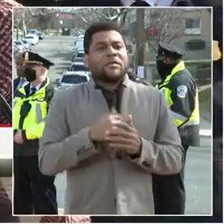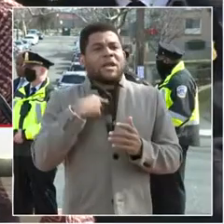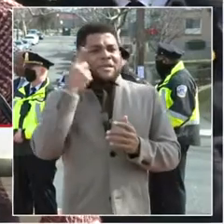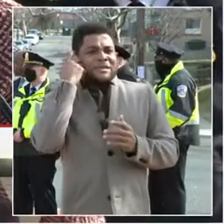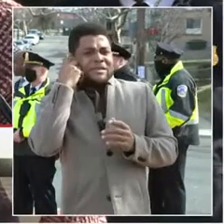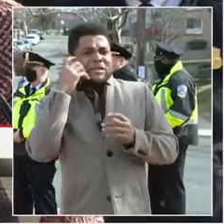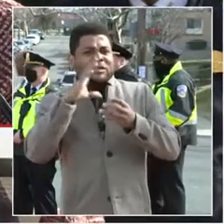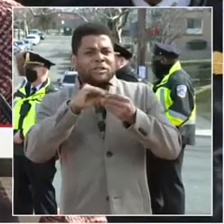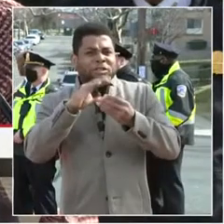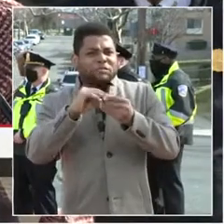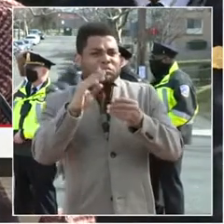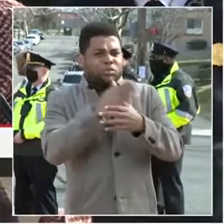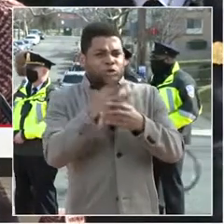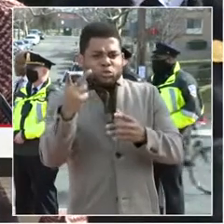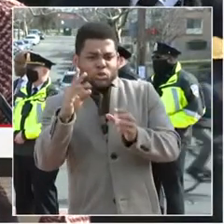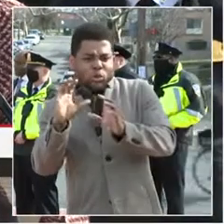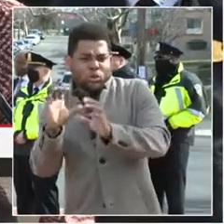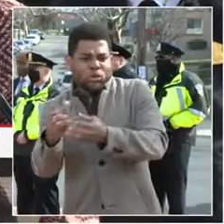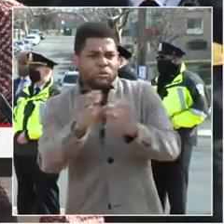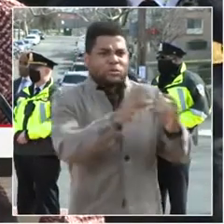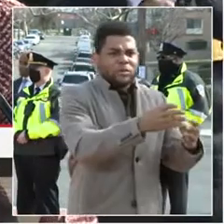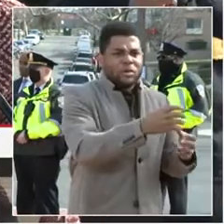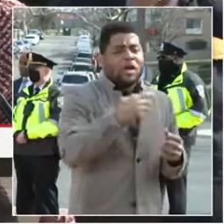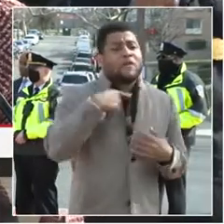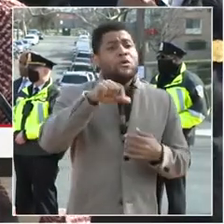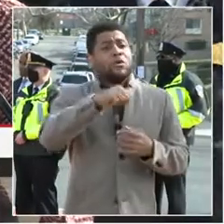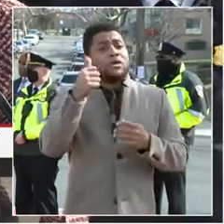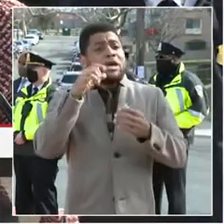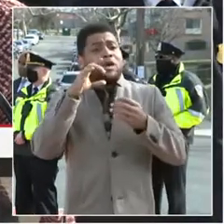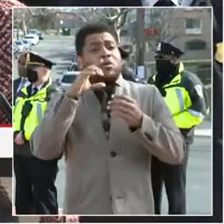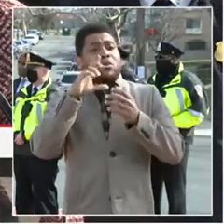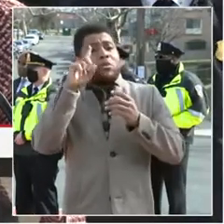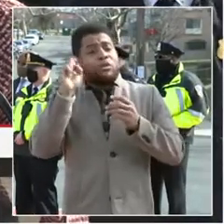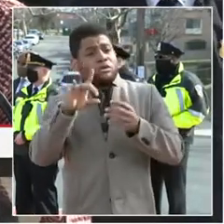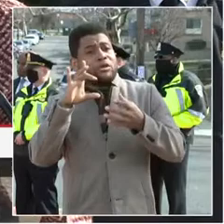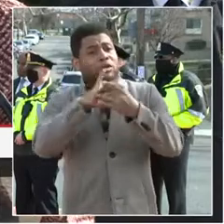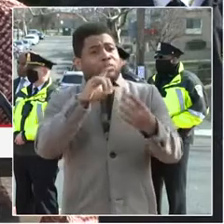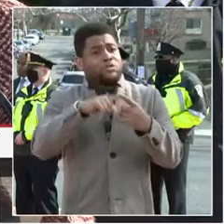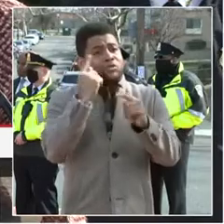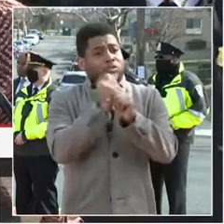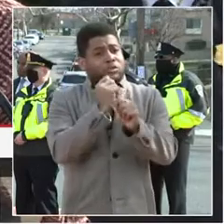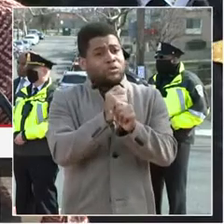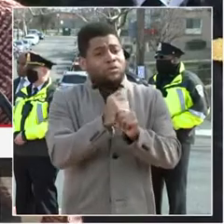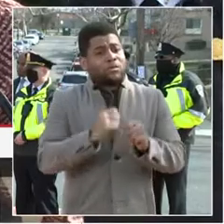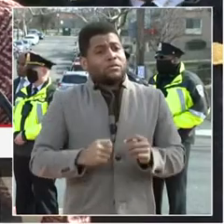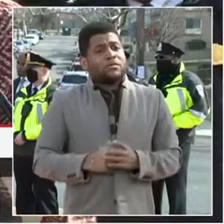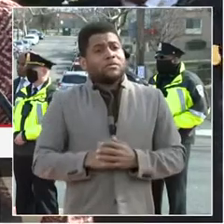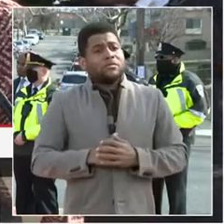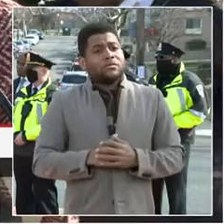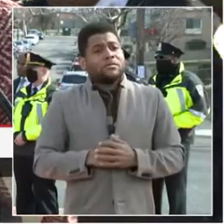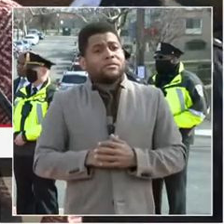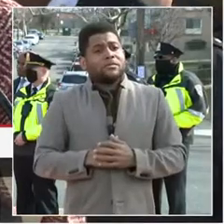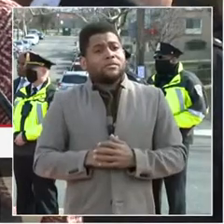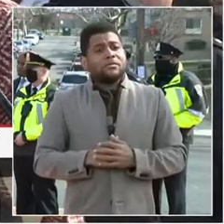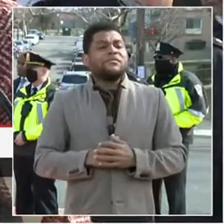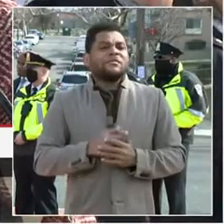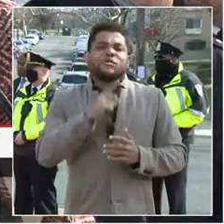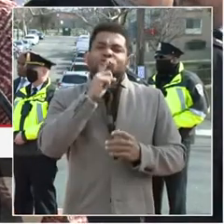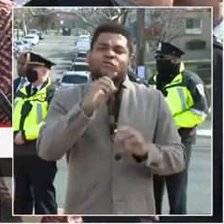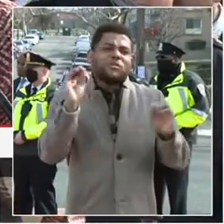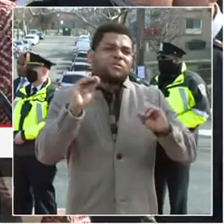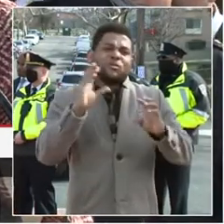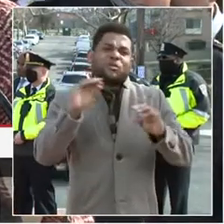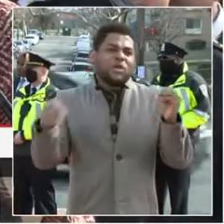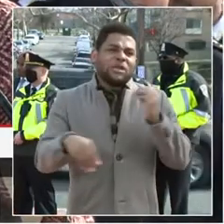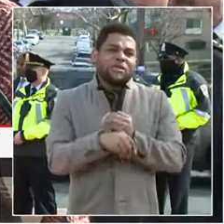separately, I have a question, another question on the trucker. I really don't have anything else to add to that. What was your other question? The other question is in regards